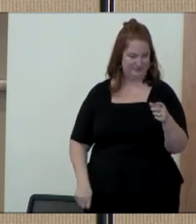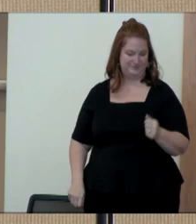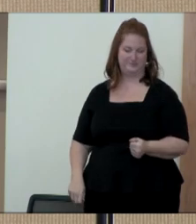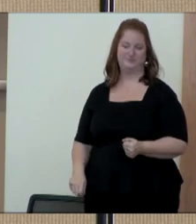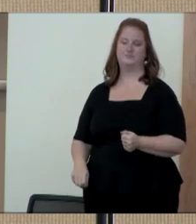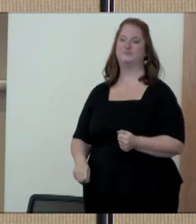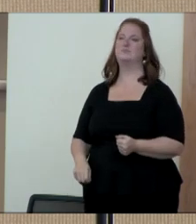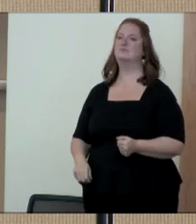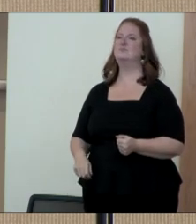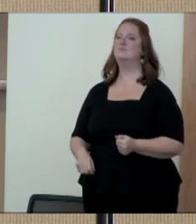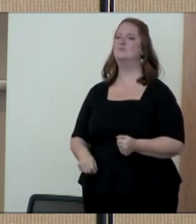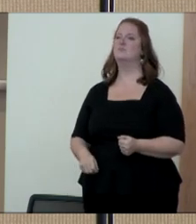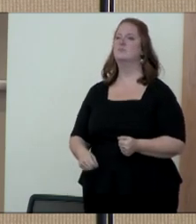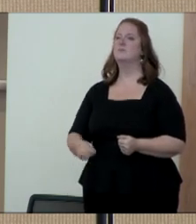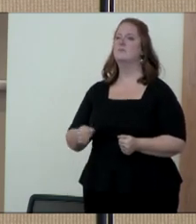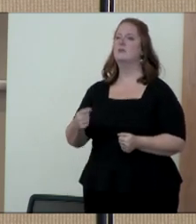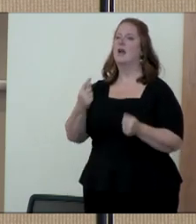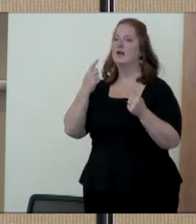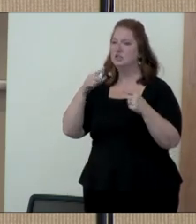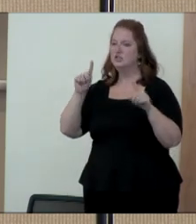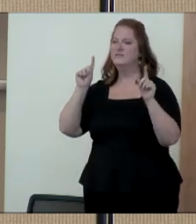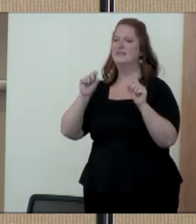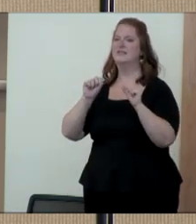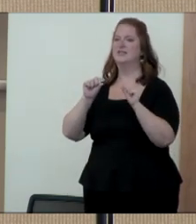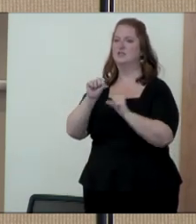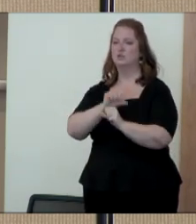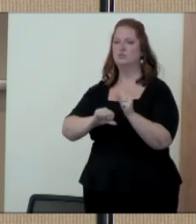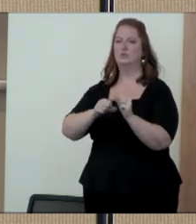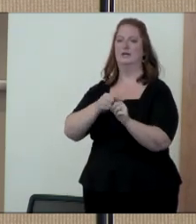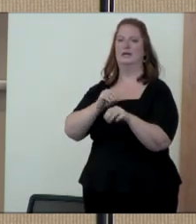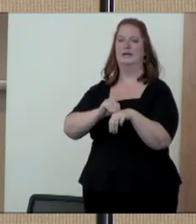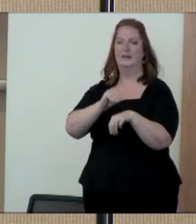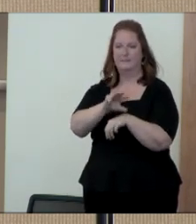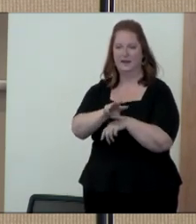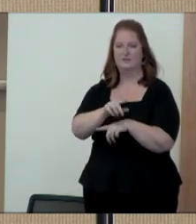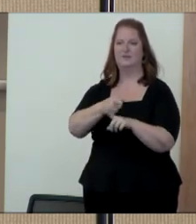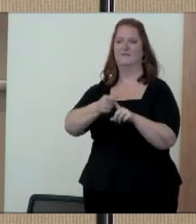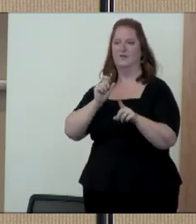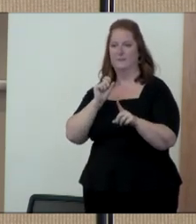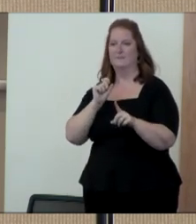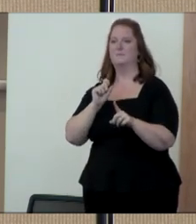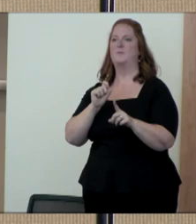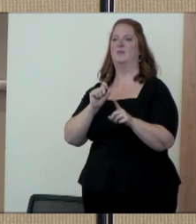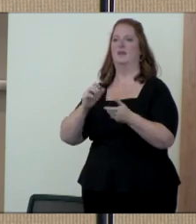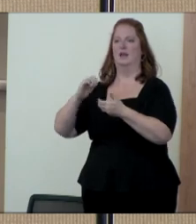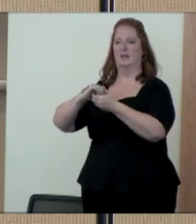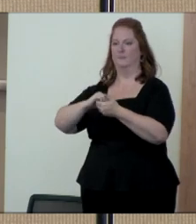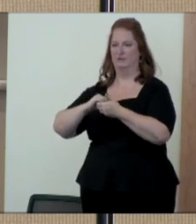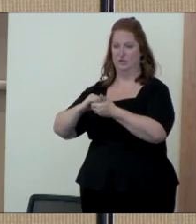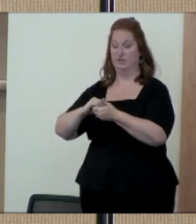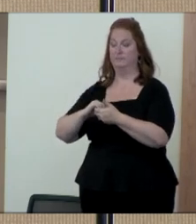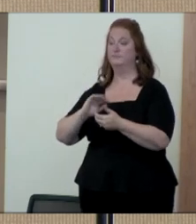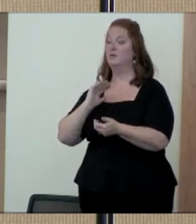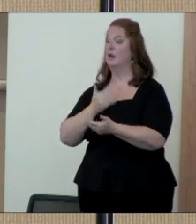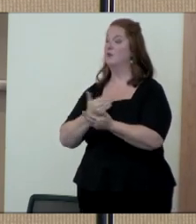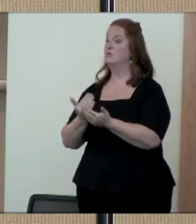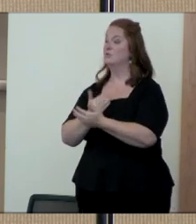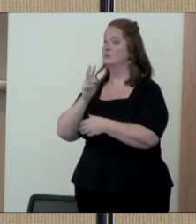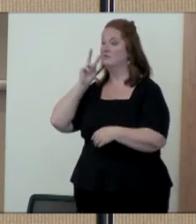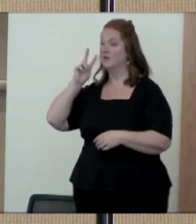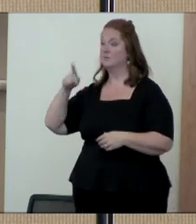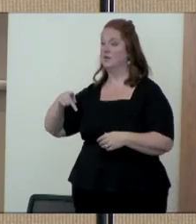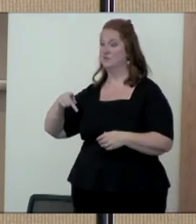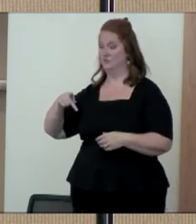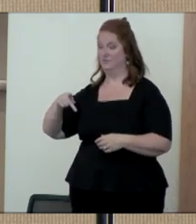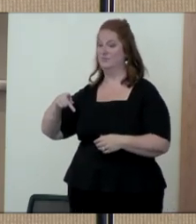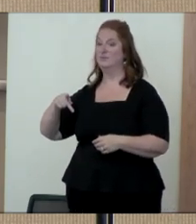for achieving social impact through a culture of research collaboration. Our new Vice President,